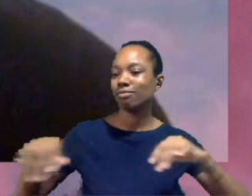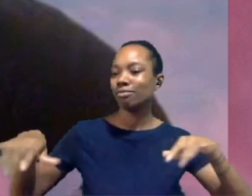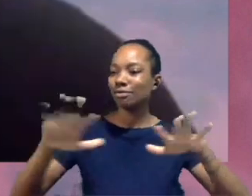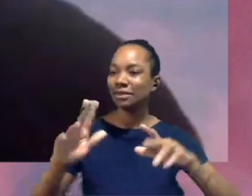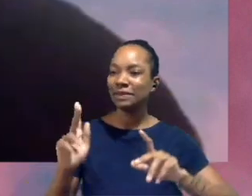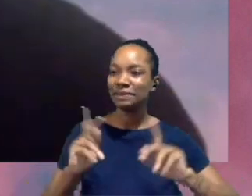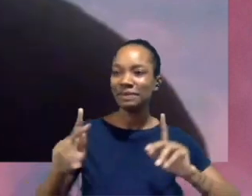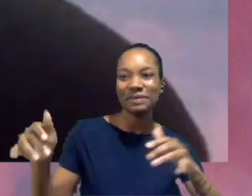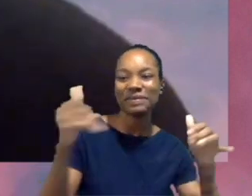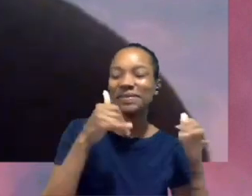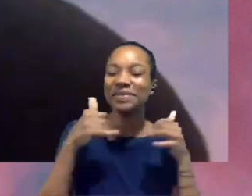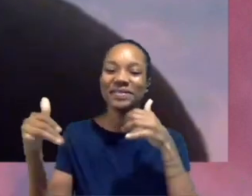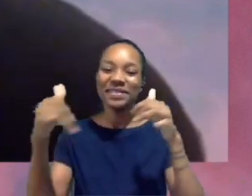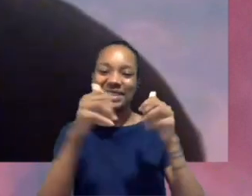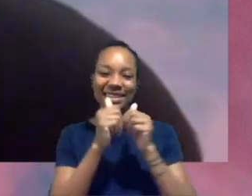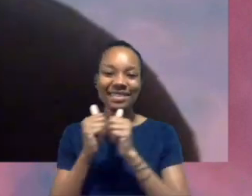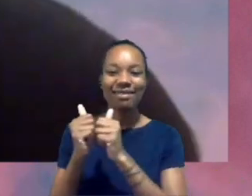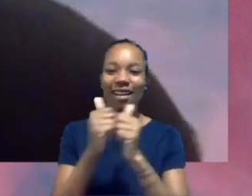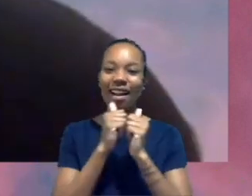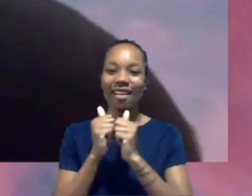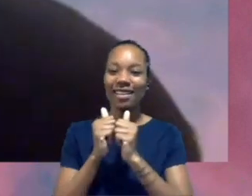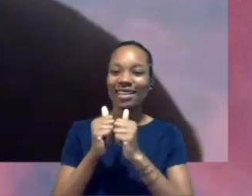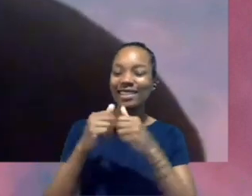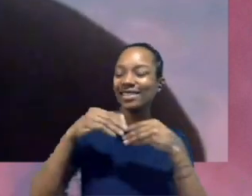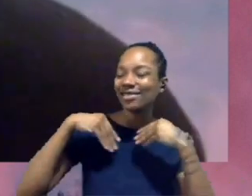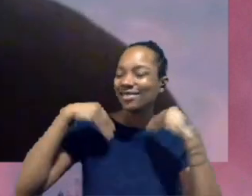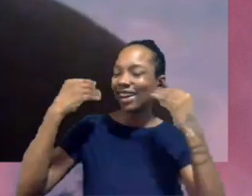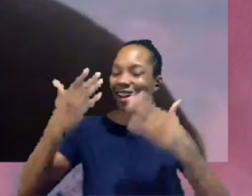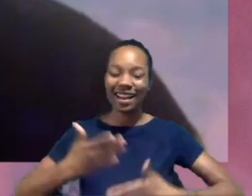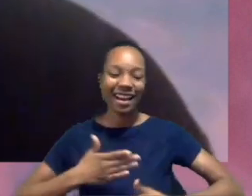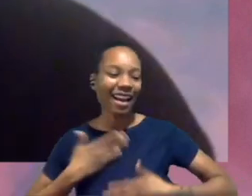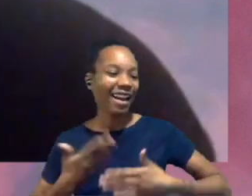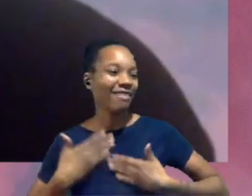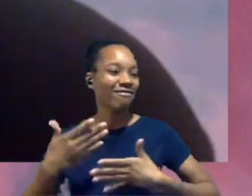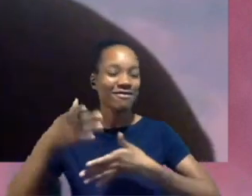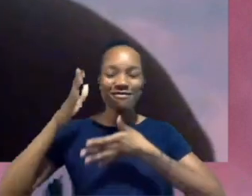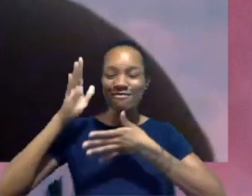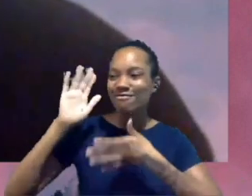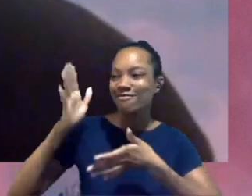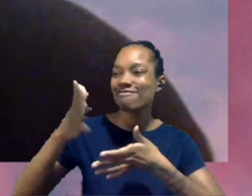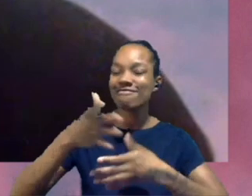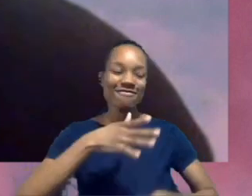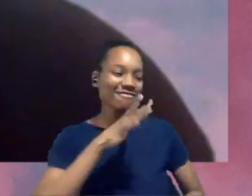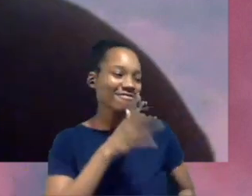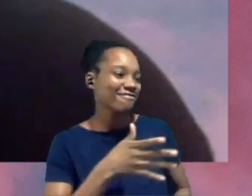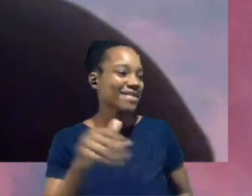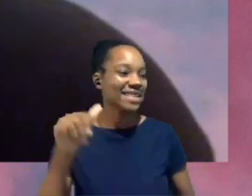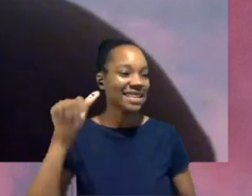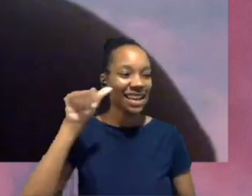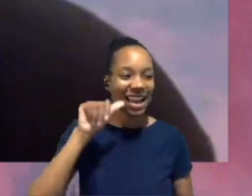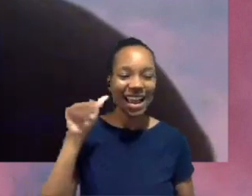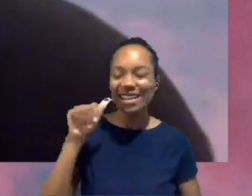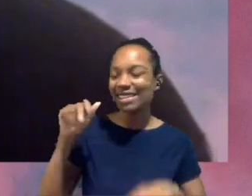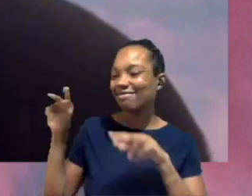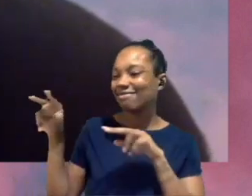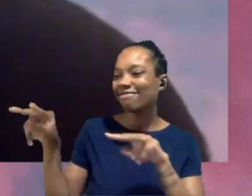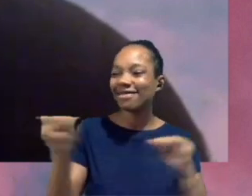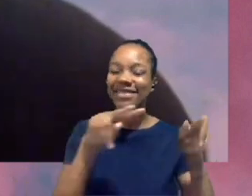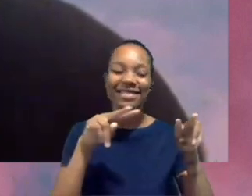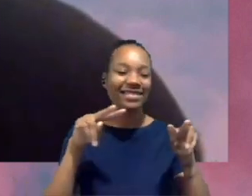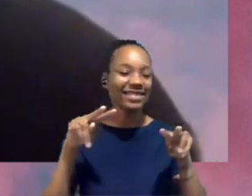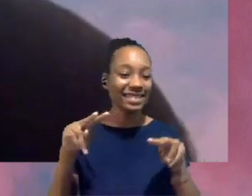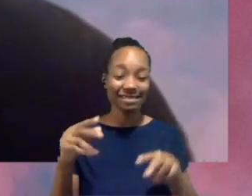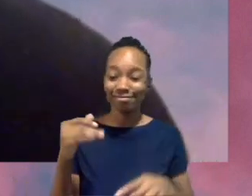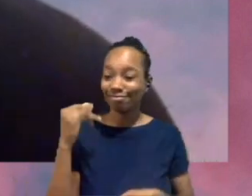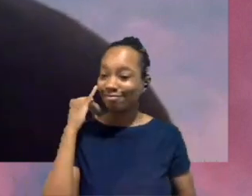other. Chismis flows from titas and lolas in the corner giggling. And when we don't know someone's name, we just call